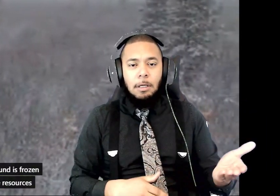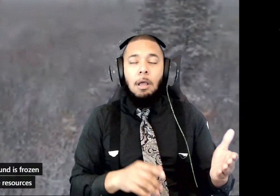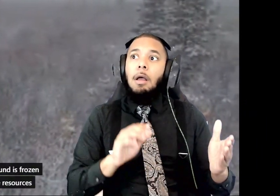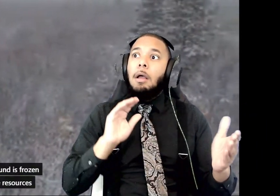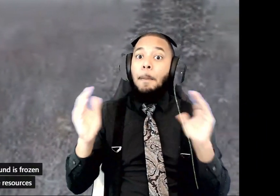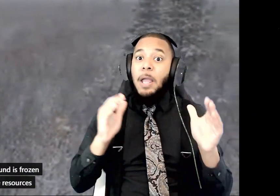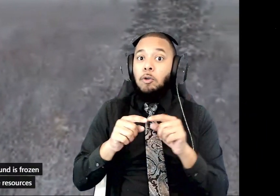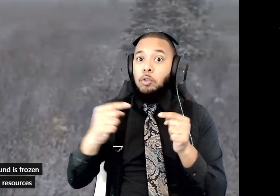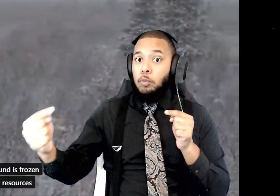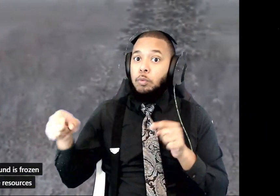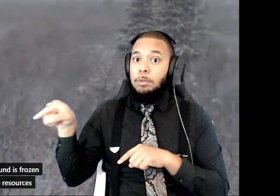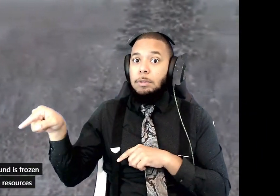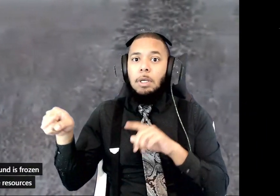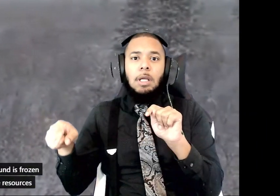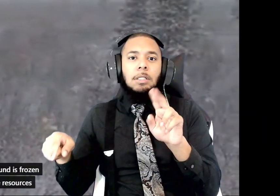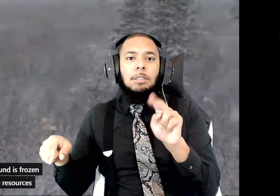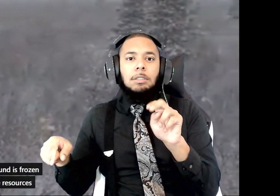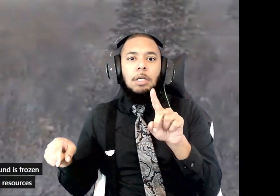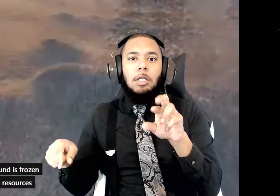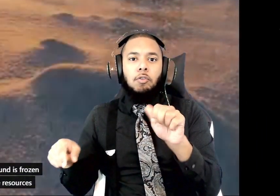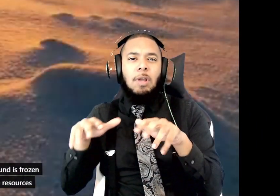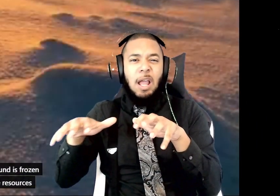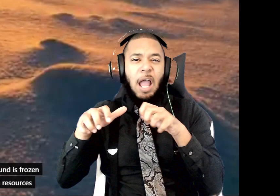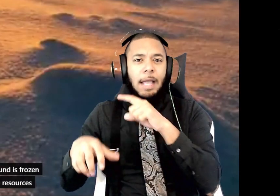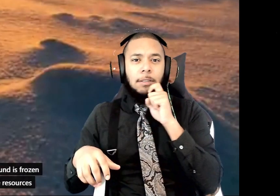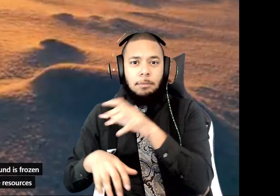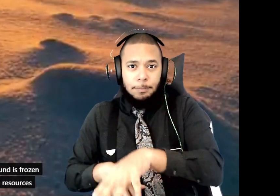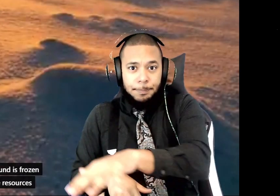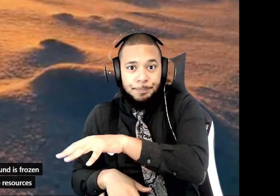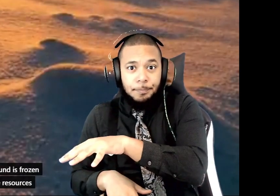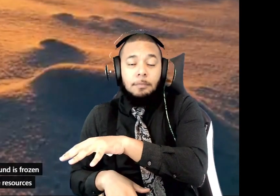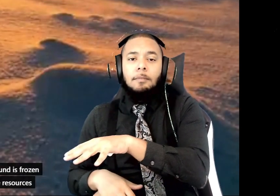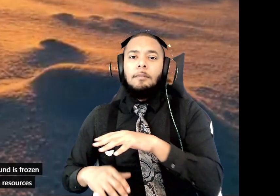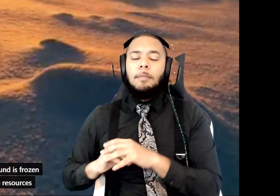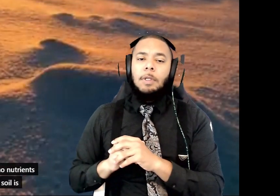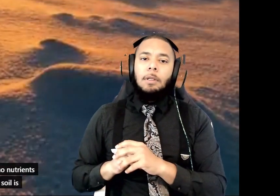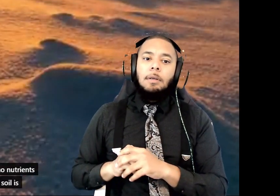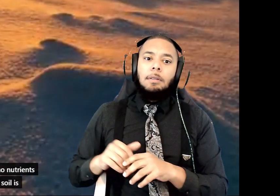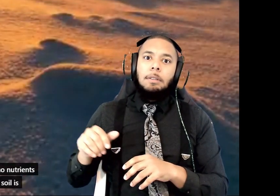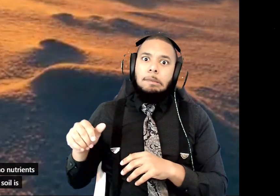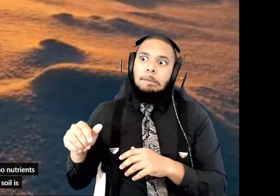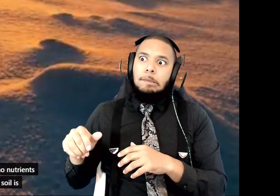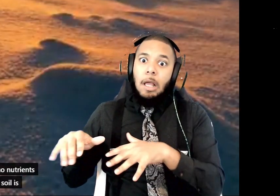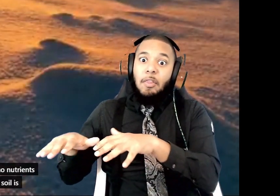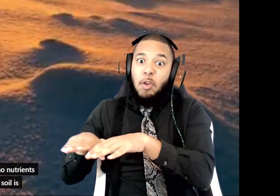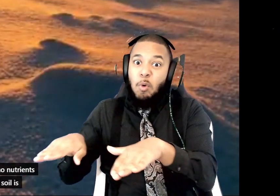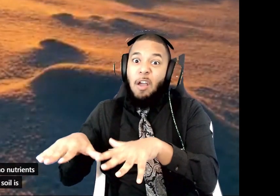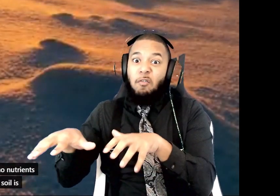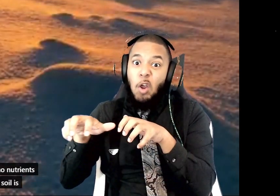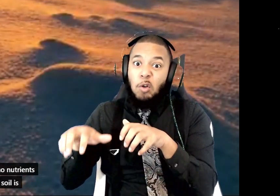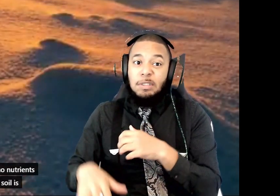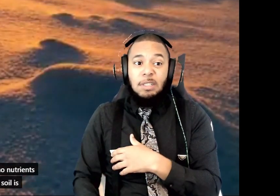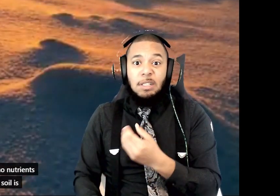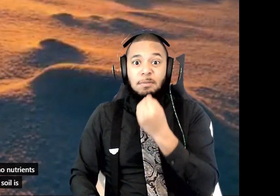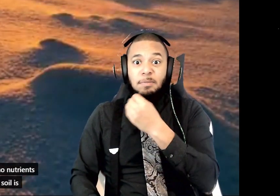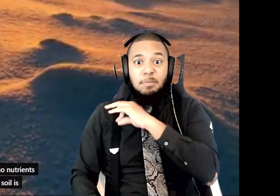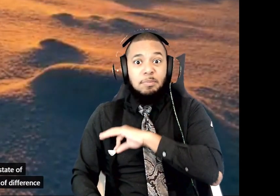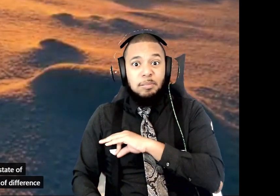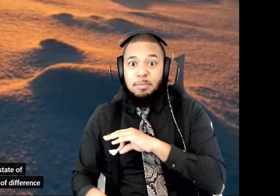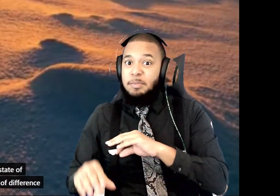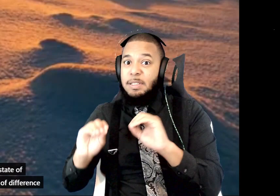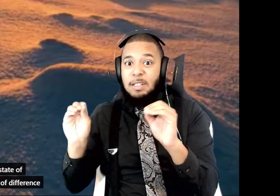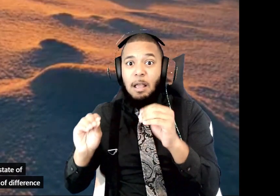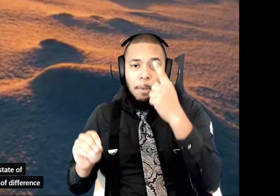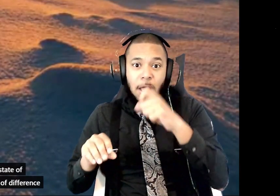area like the tundra, where the ground is frozen a lot of the time and those resources aren't available and there's no nutrients in the soil because the soil